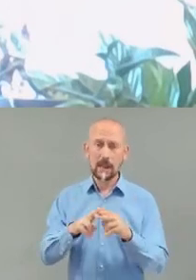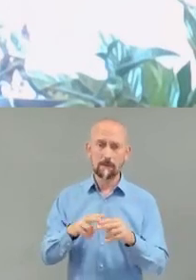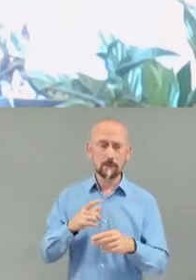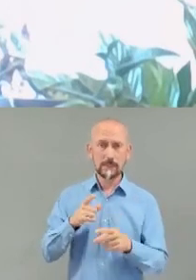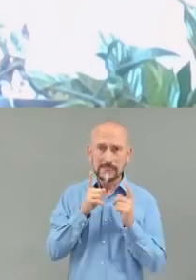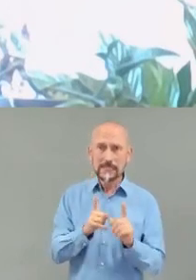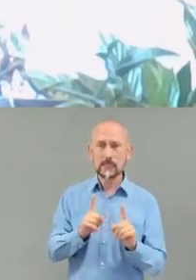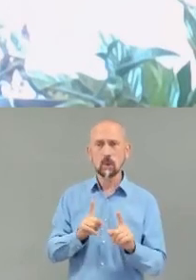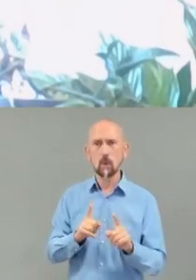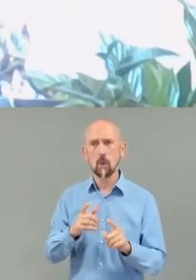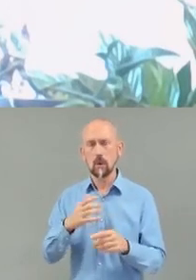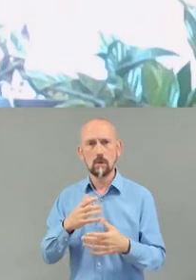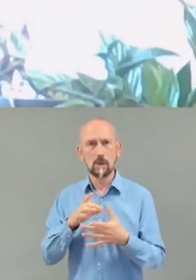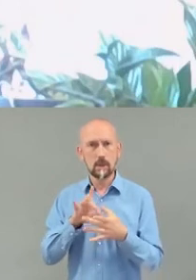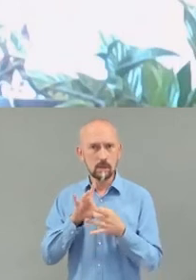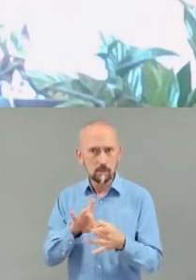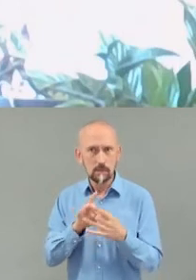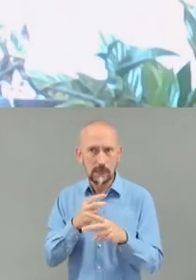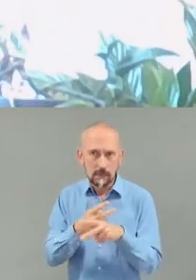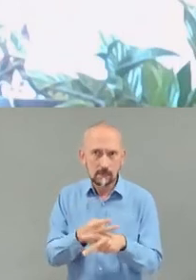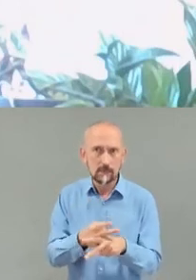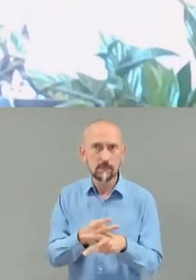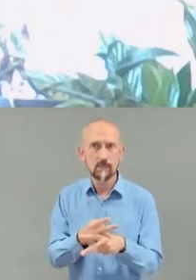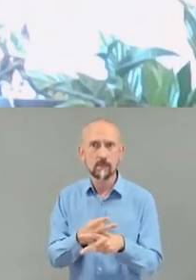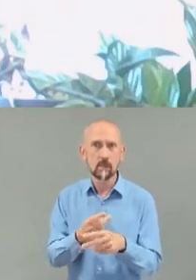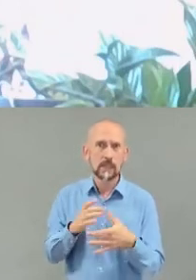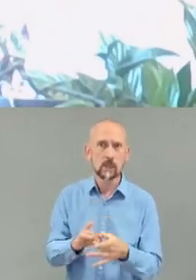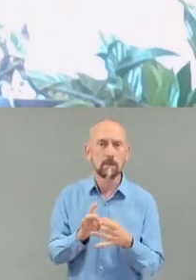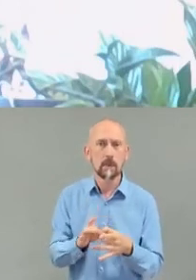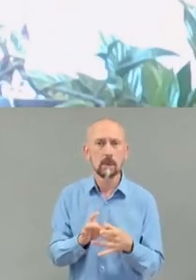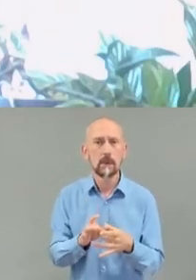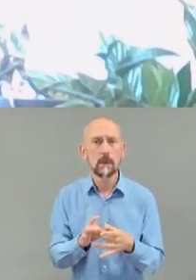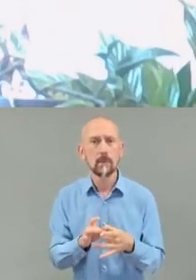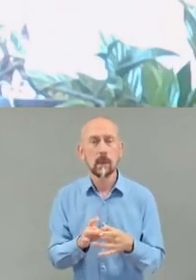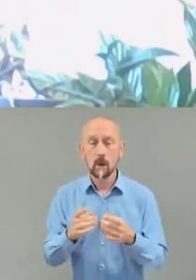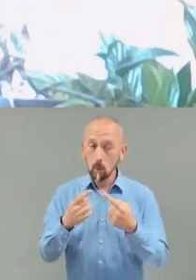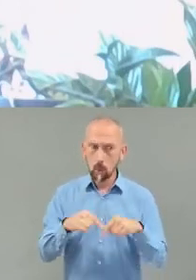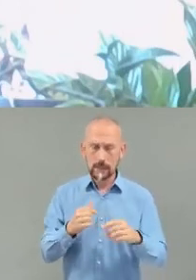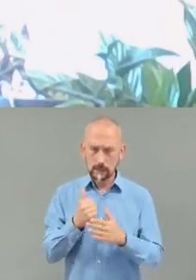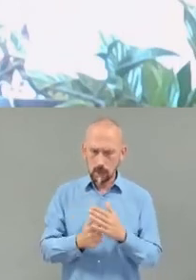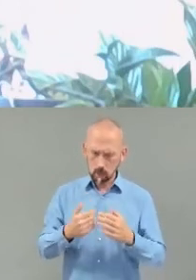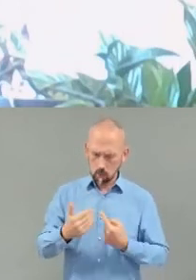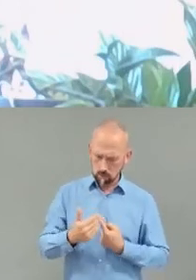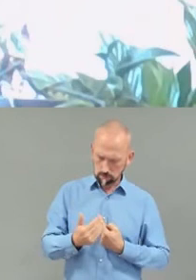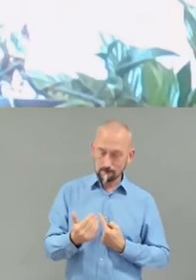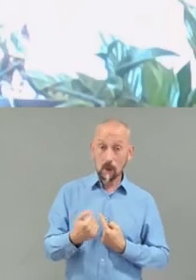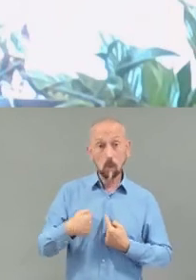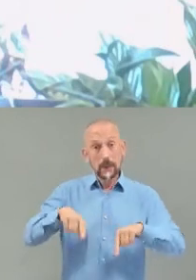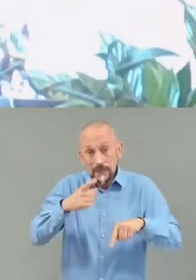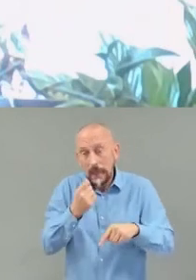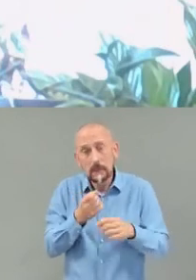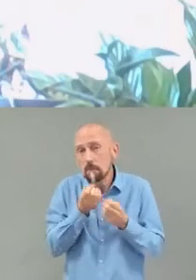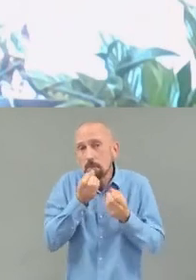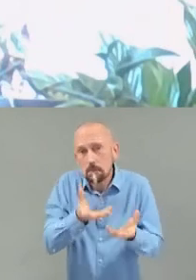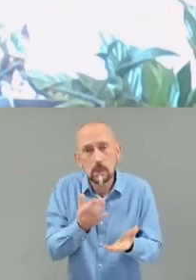relationship? We are getting in touch with the reality that we will say the wrong thing, inadvertently cause offence